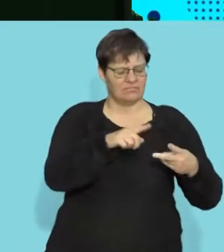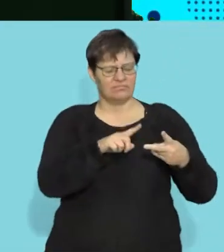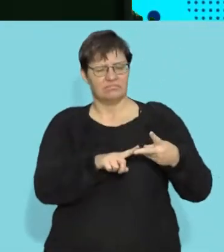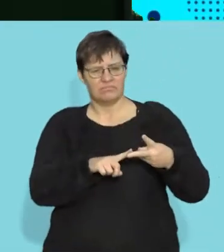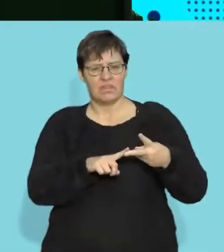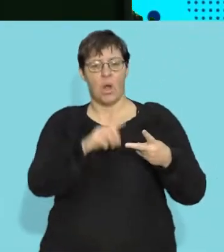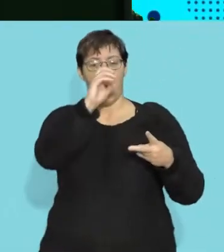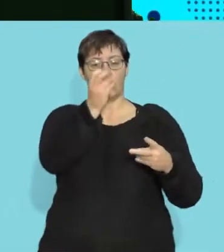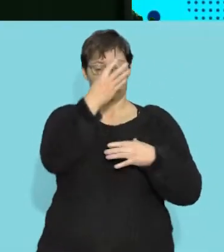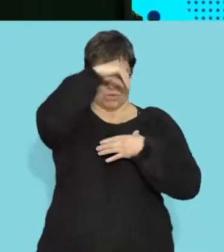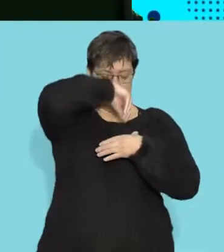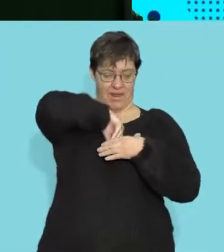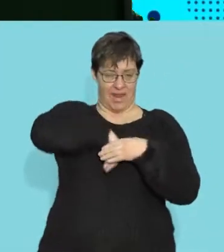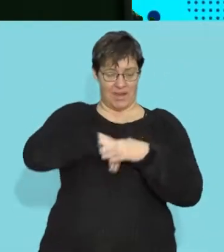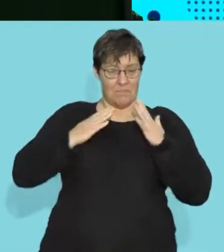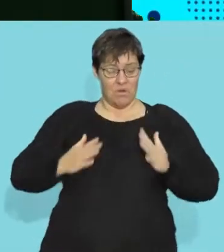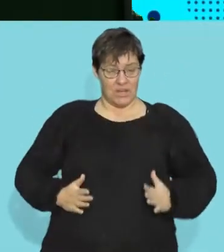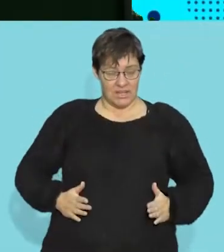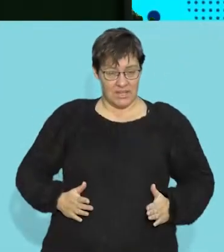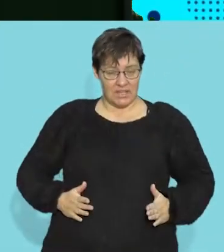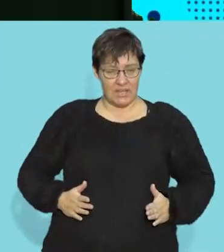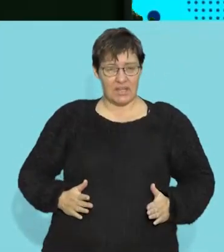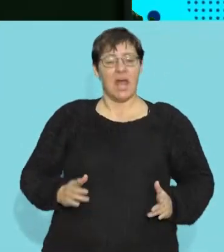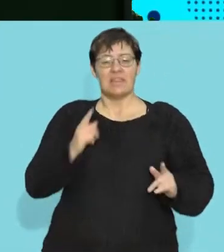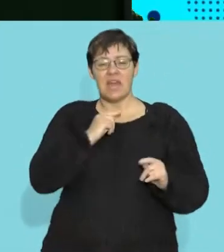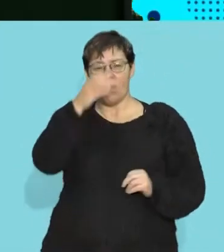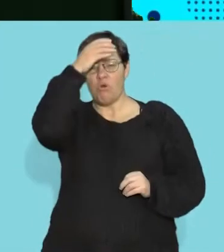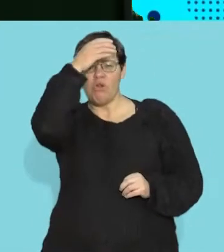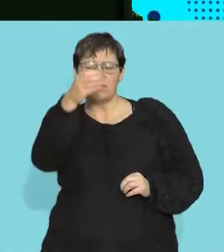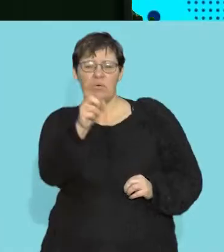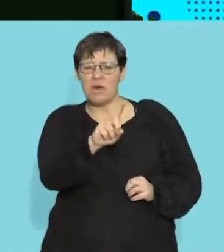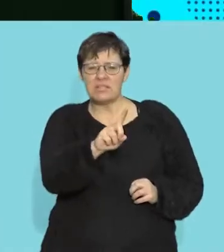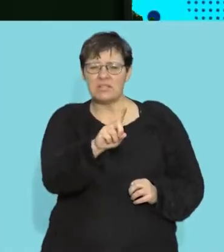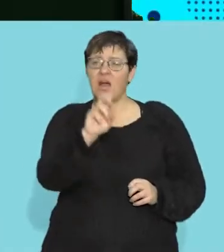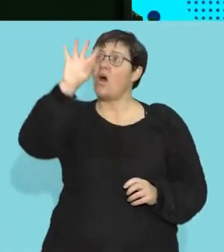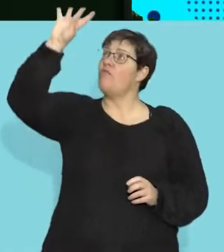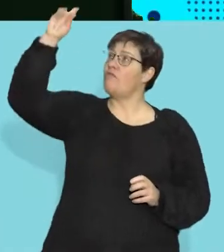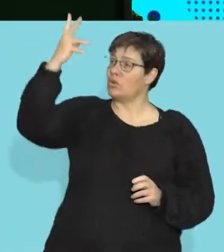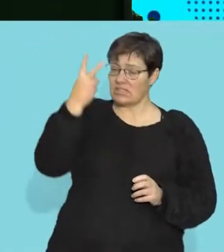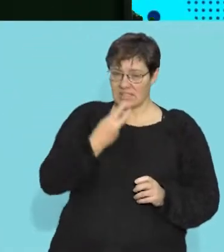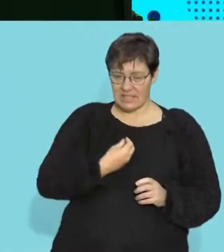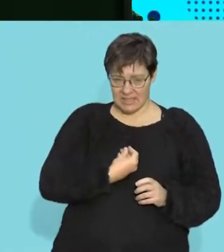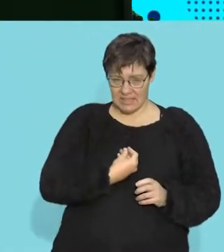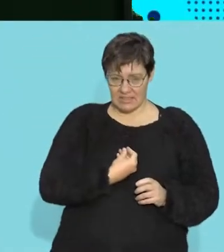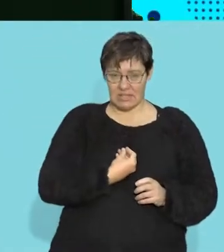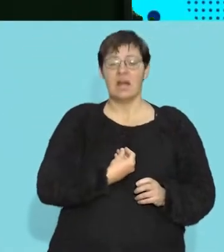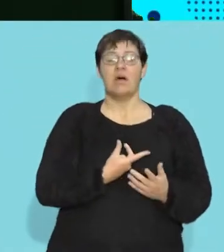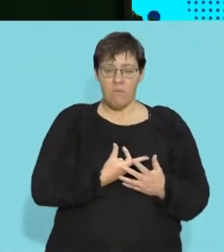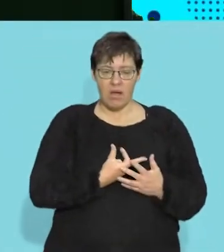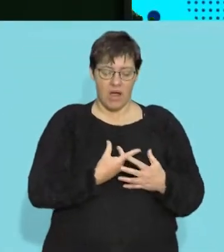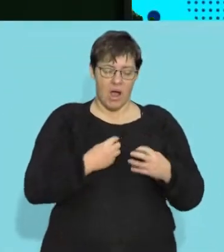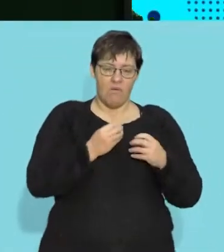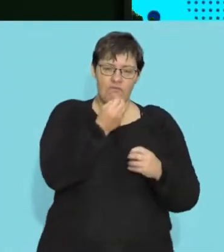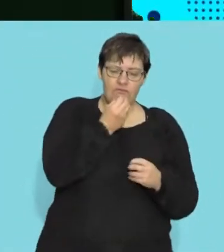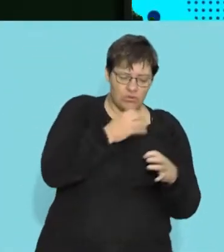the body. And remember, we've looked at the whole concept of photosynthesis, where we made the food, right? We looked at digestion,